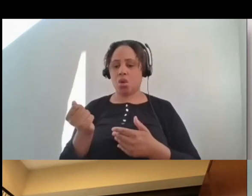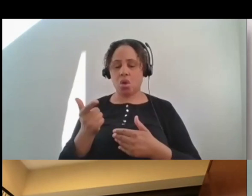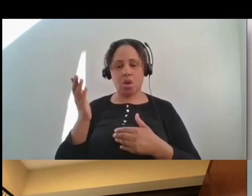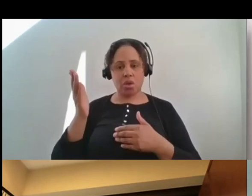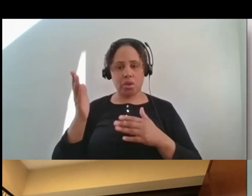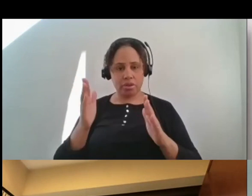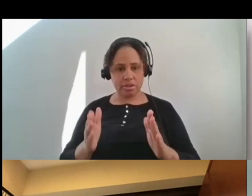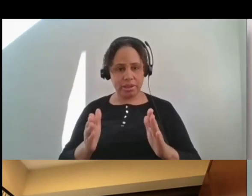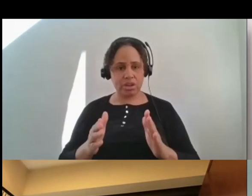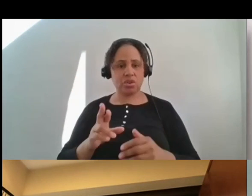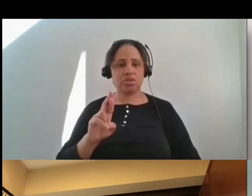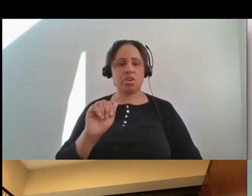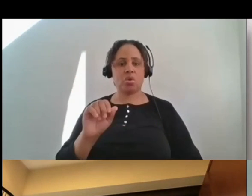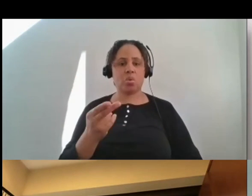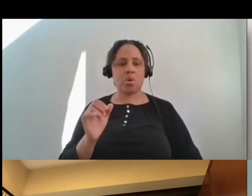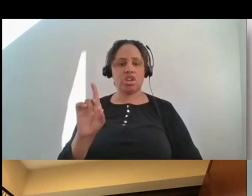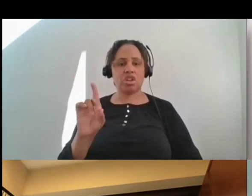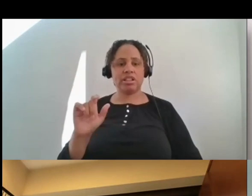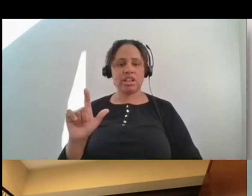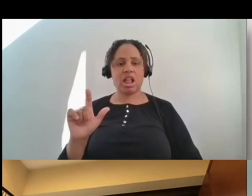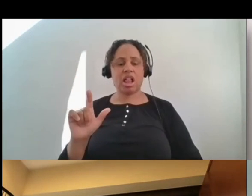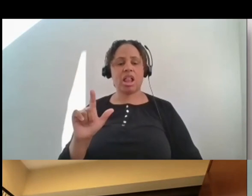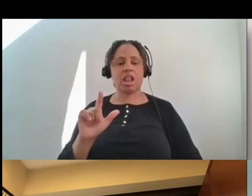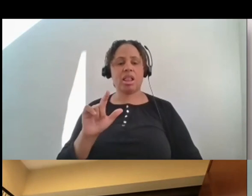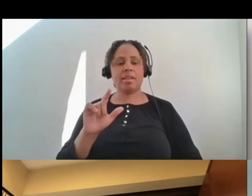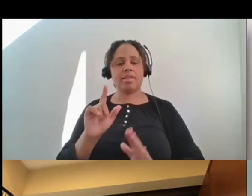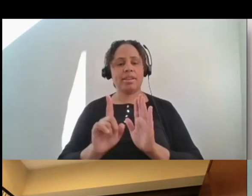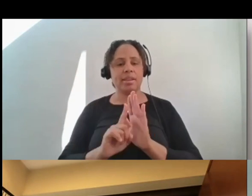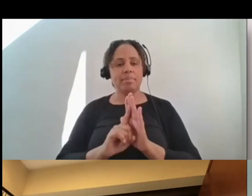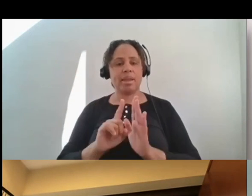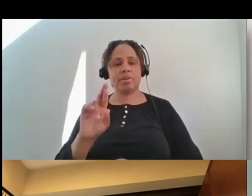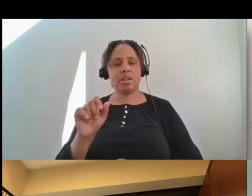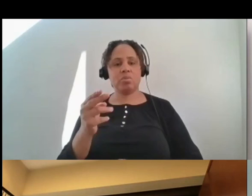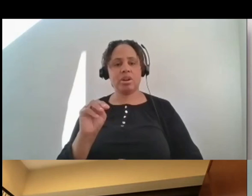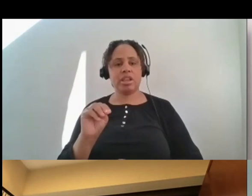Rachel Dahl, and Imam Ibrahim, as well as Sister Balbina.